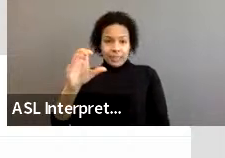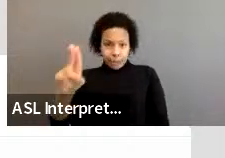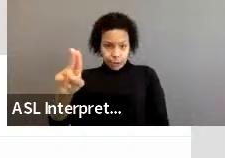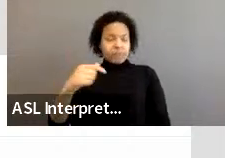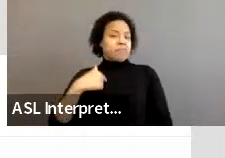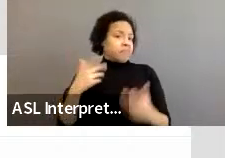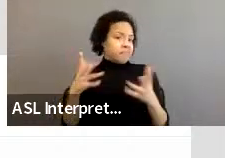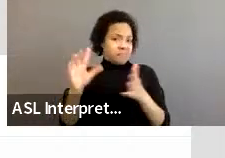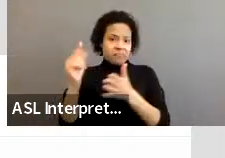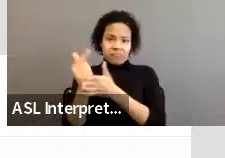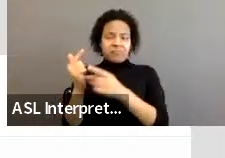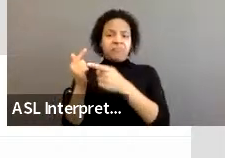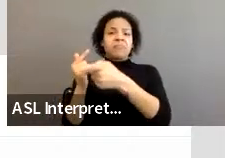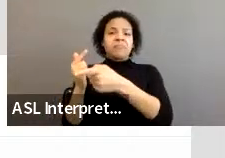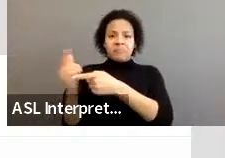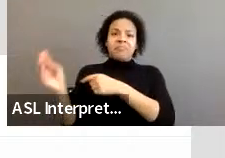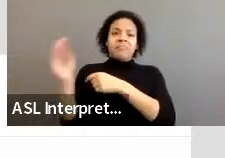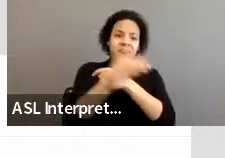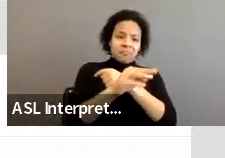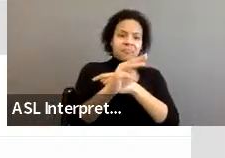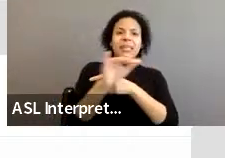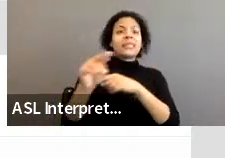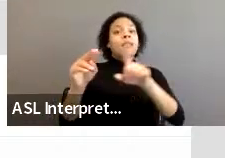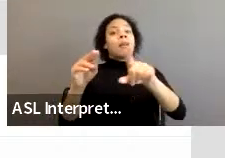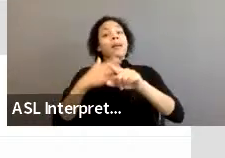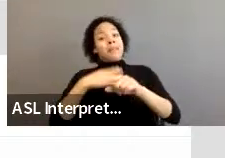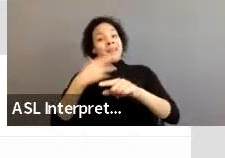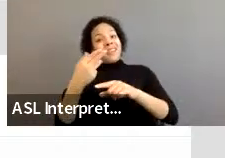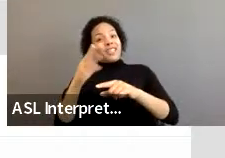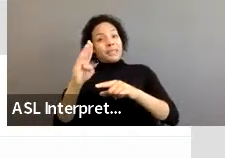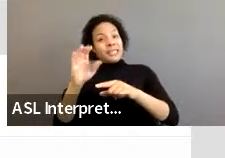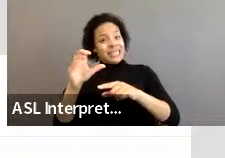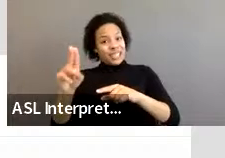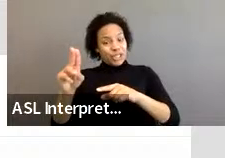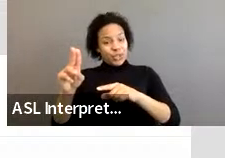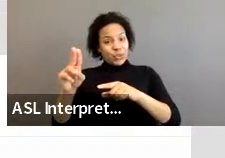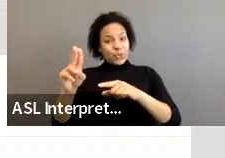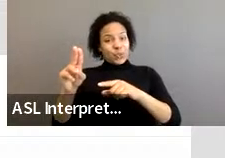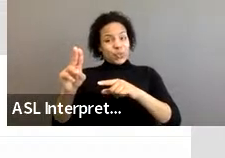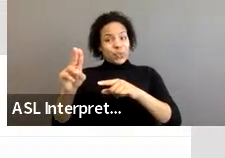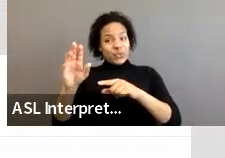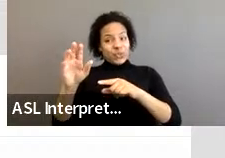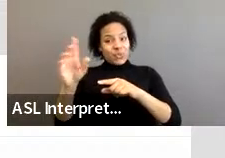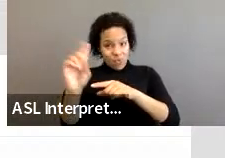at my graduation, it's literally out there somewhere on the